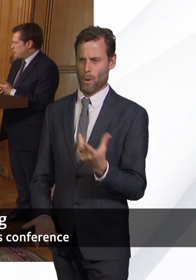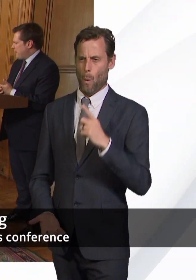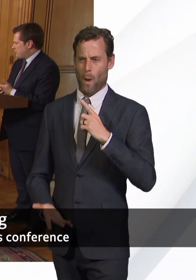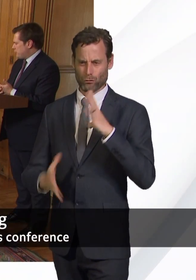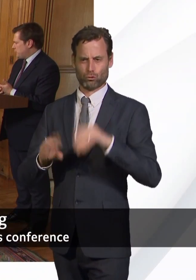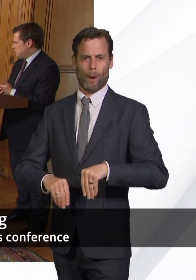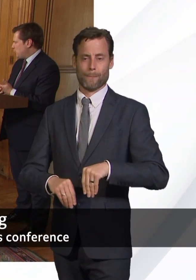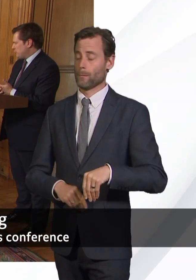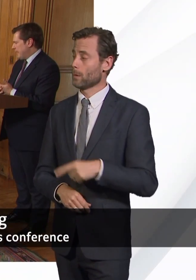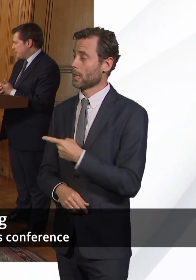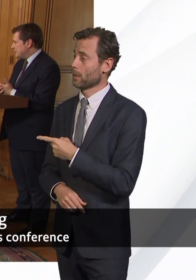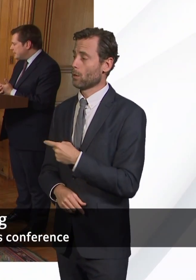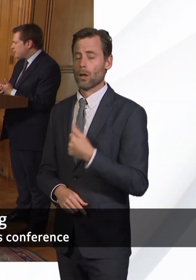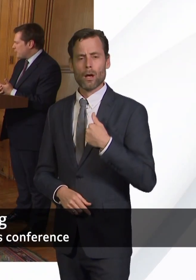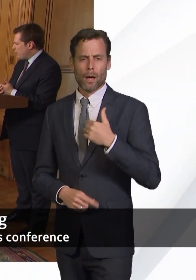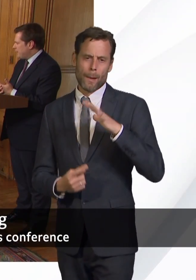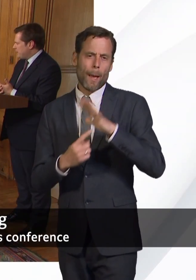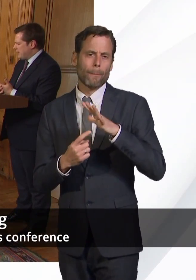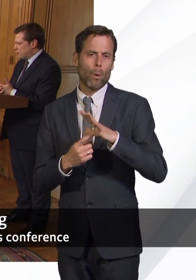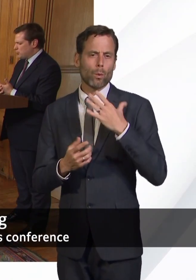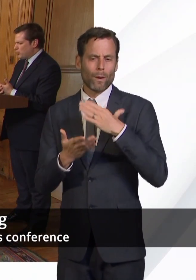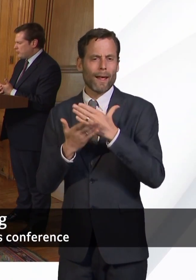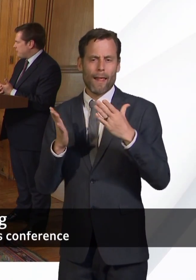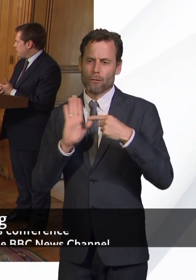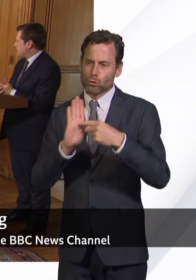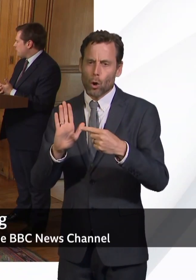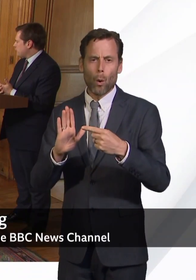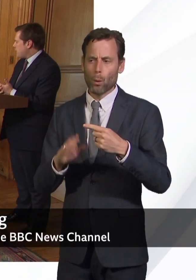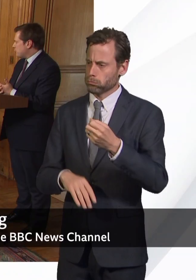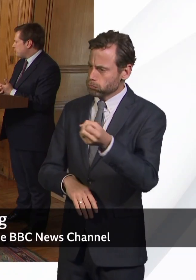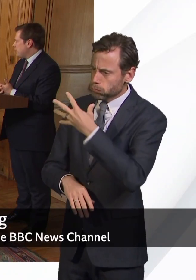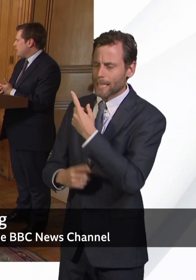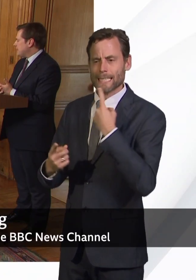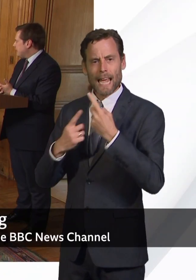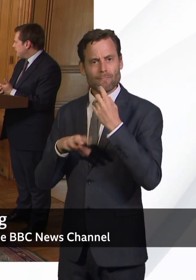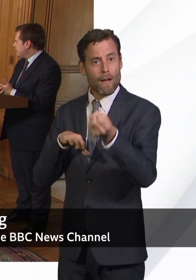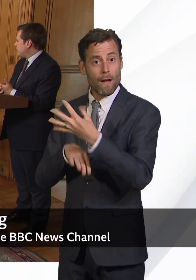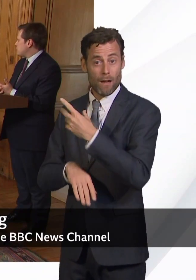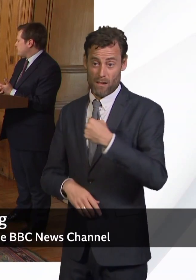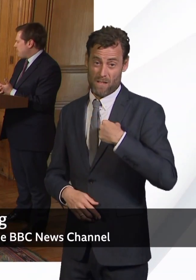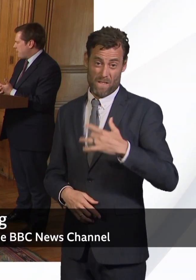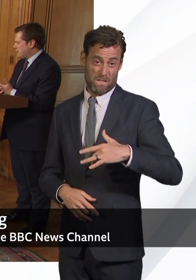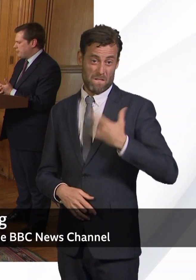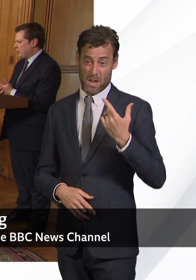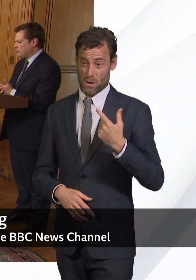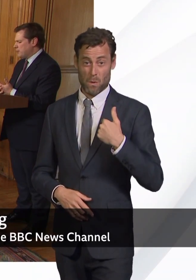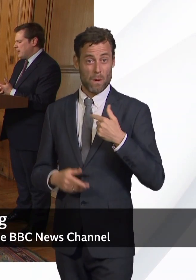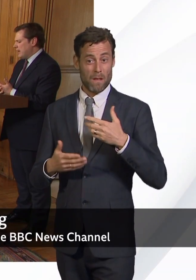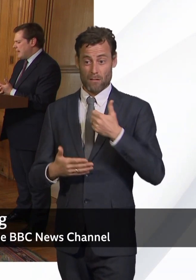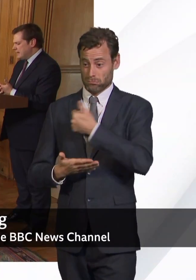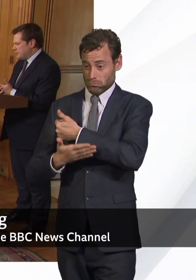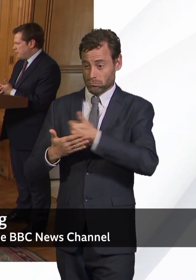as transparent as we possibly can. We believe that the way that we now report deaths is amongst the most clear and transparent